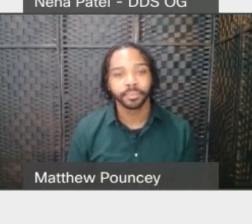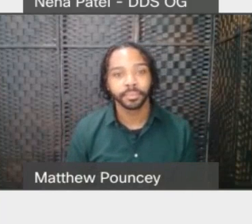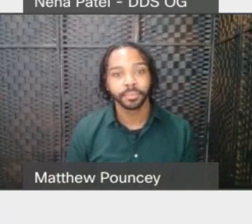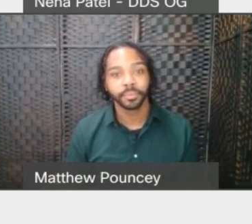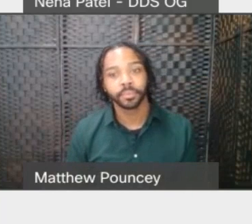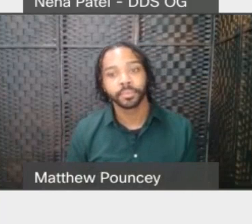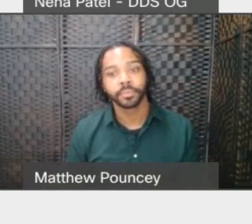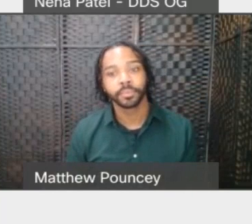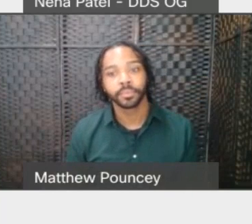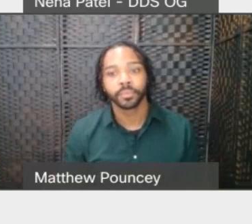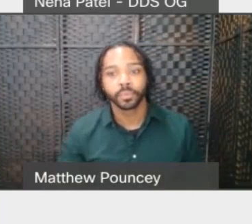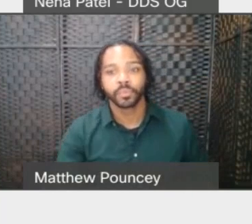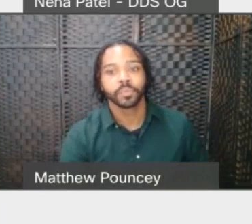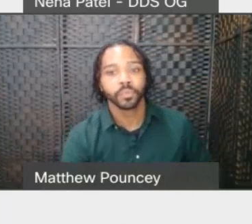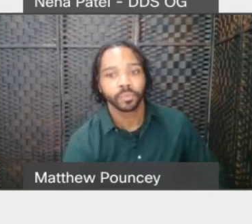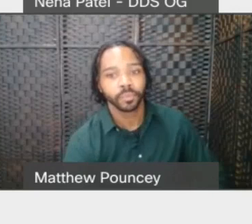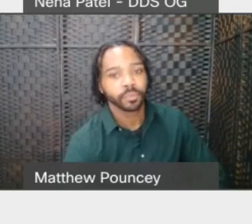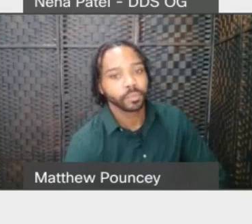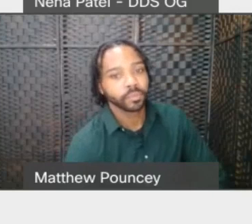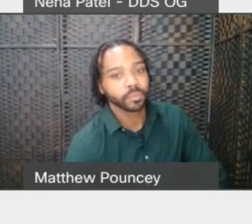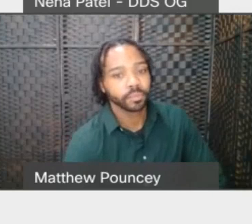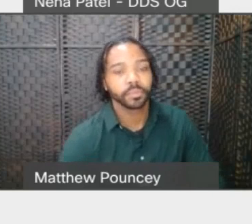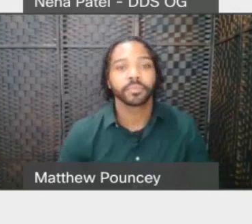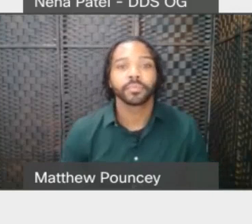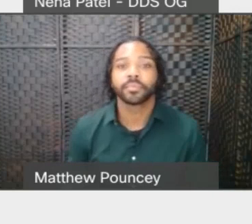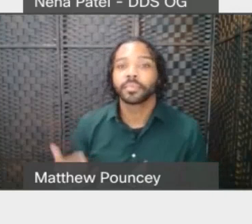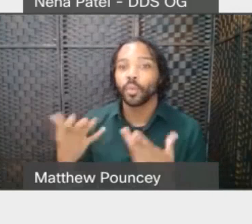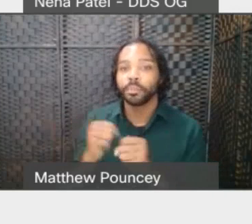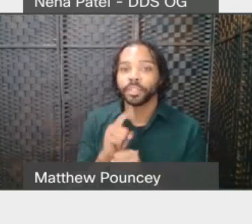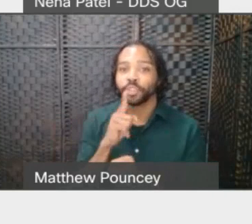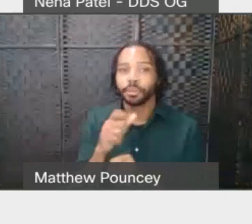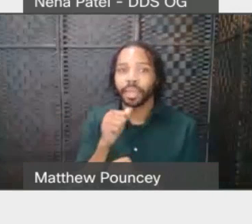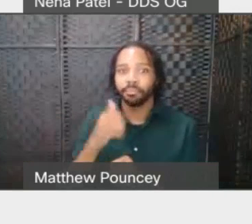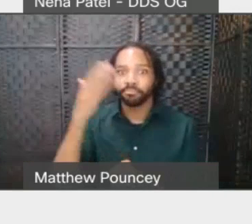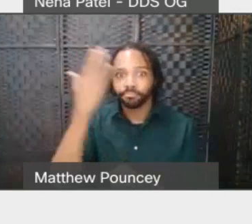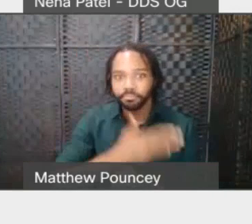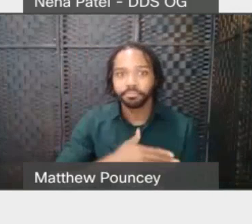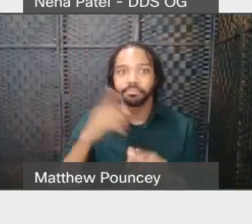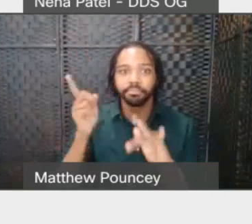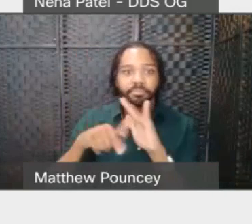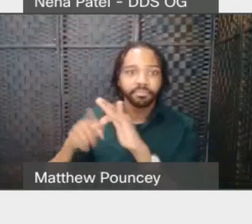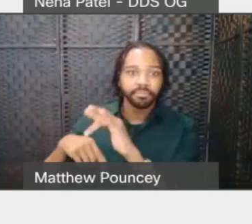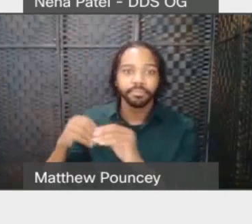me make sure I'm not jumping over things because I'm sure that I have already.